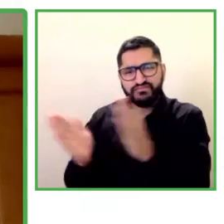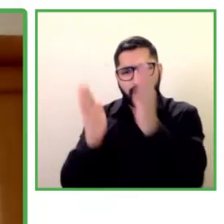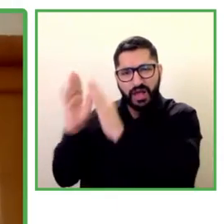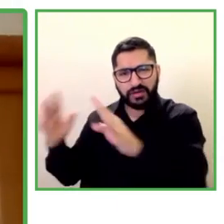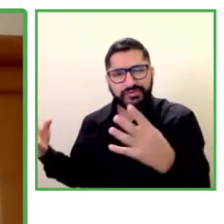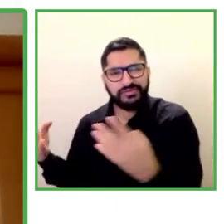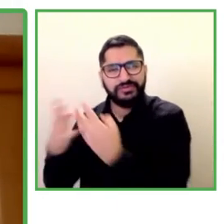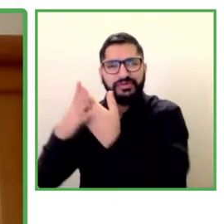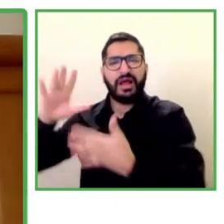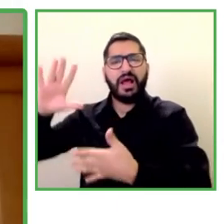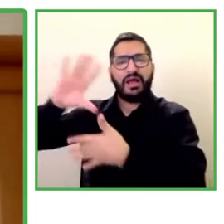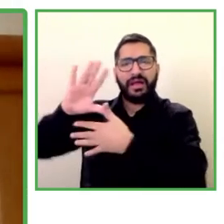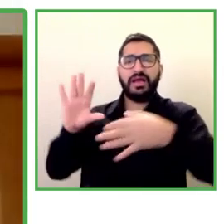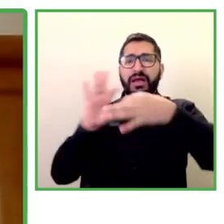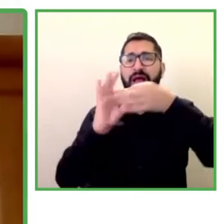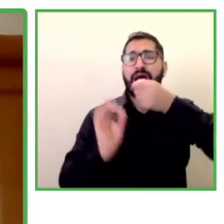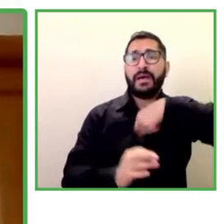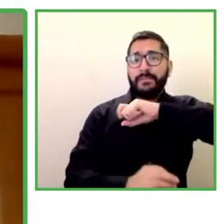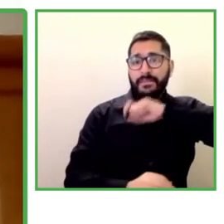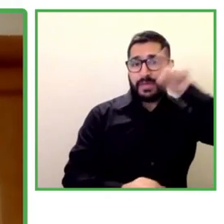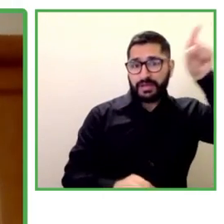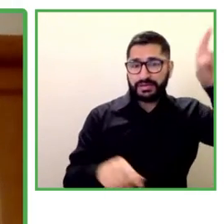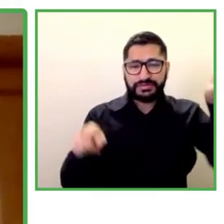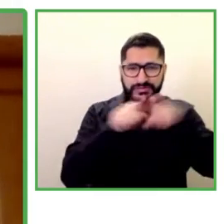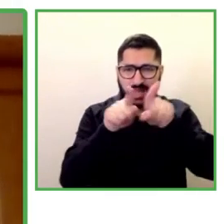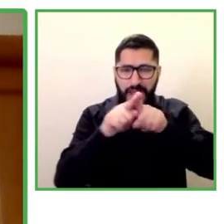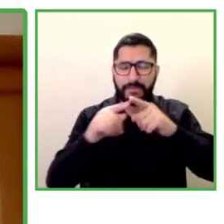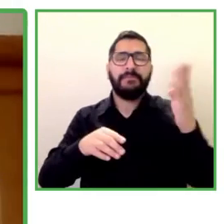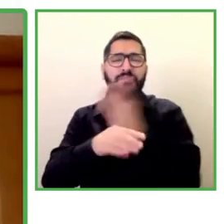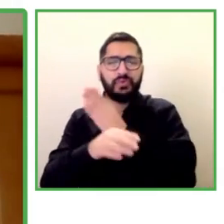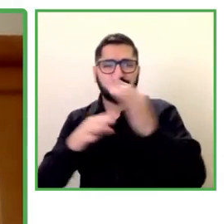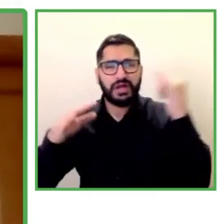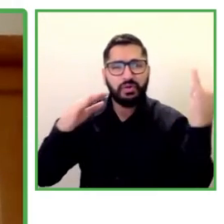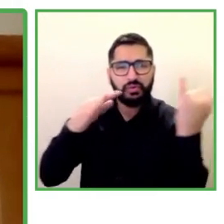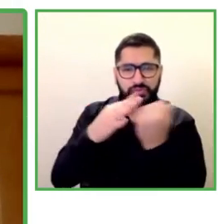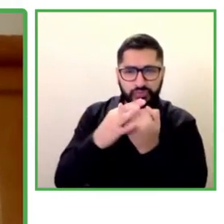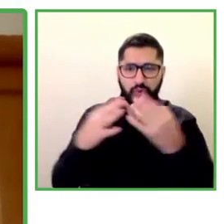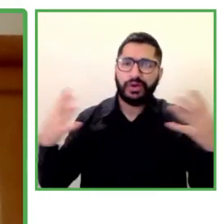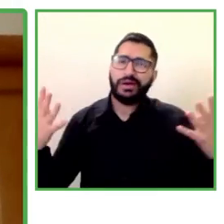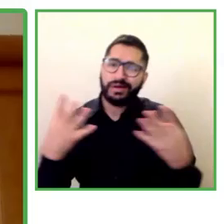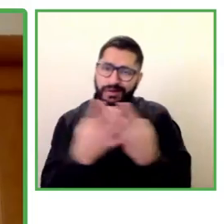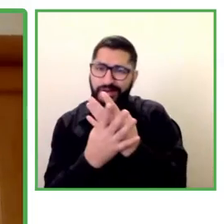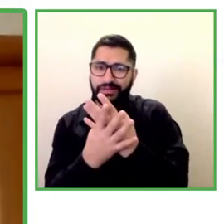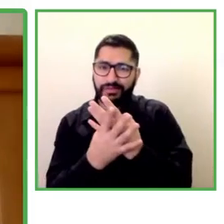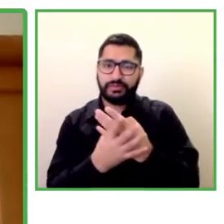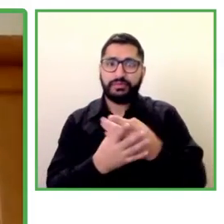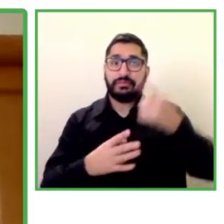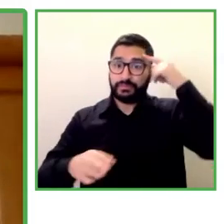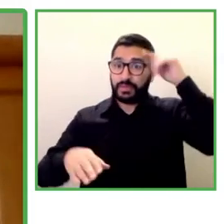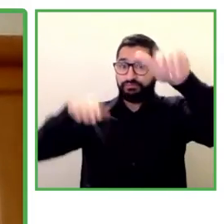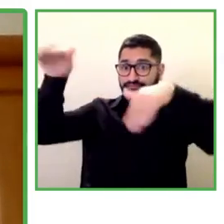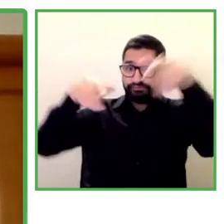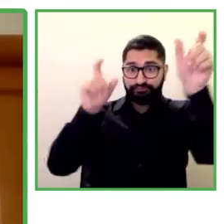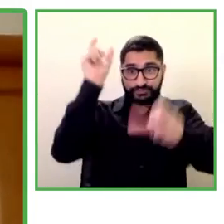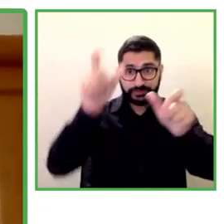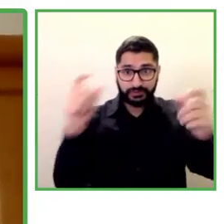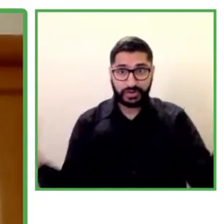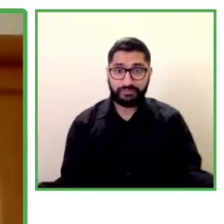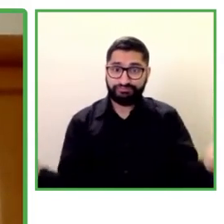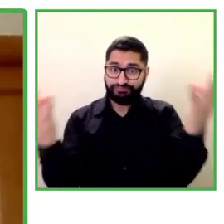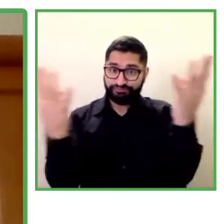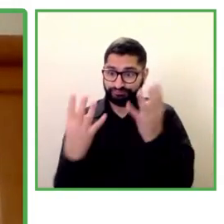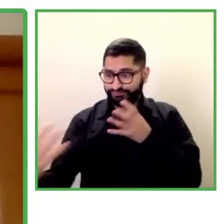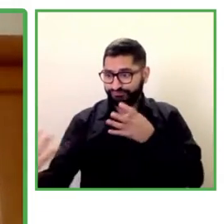the Iberoamerican network of companies, of inclusive companies. So we group all of these companies in one place,